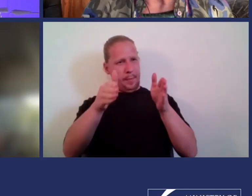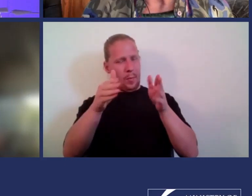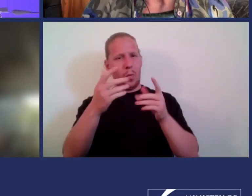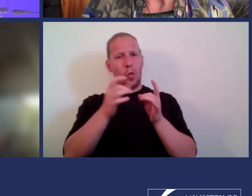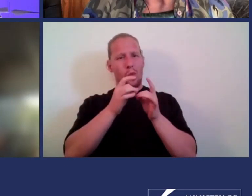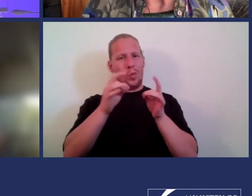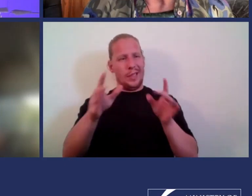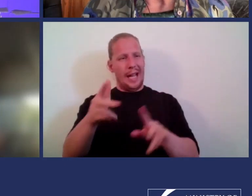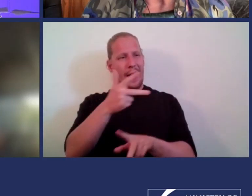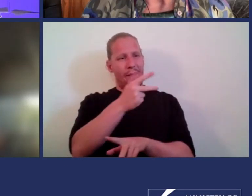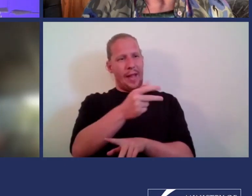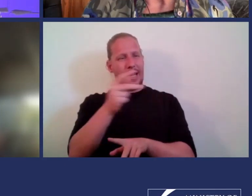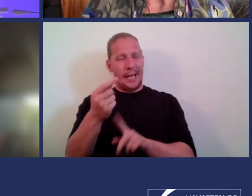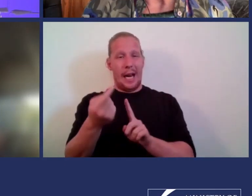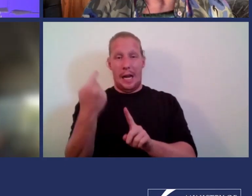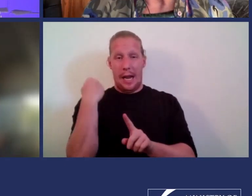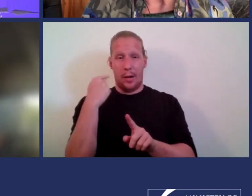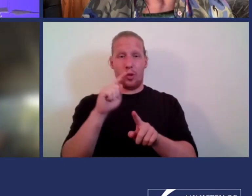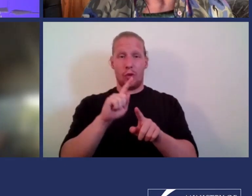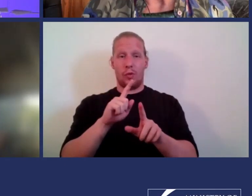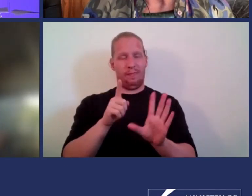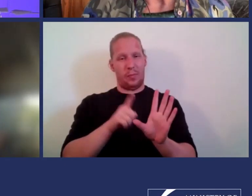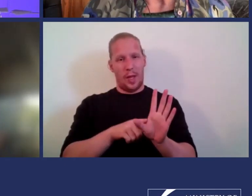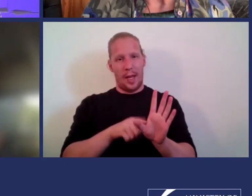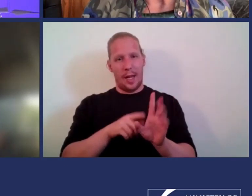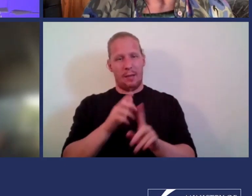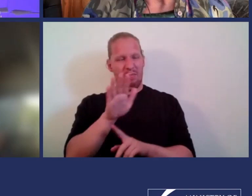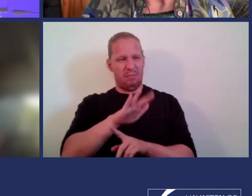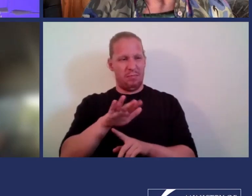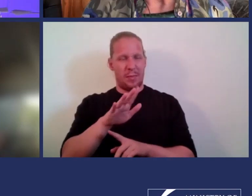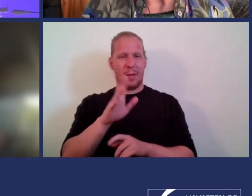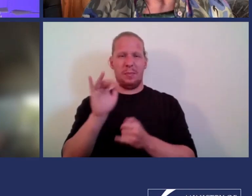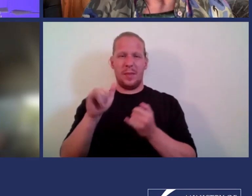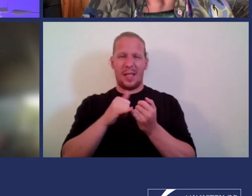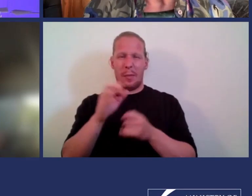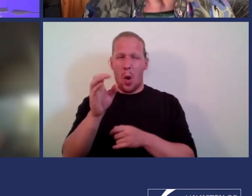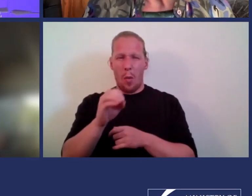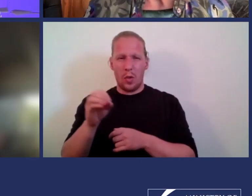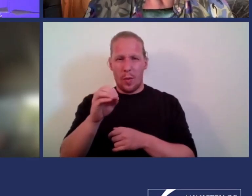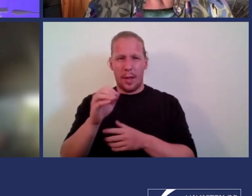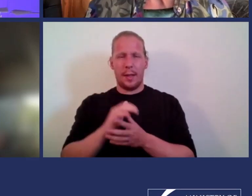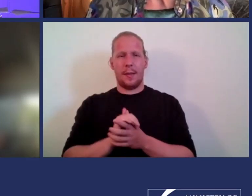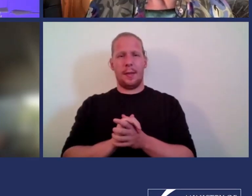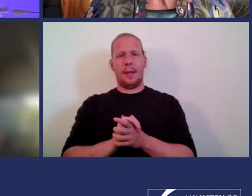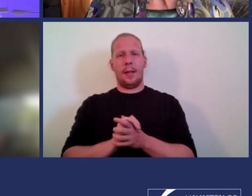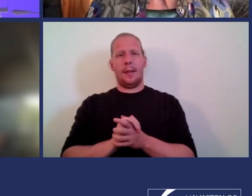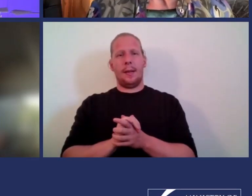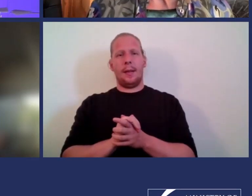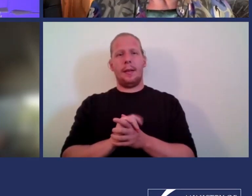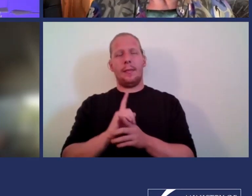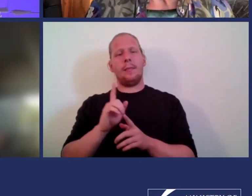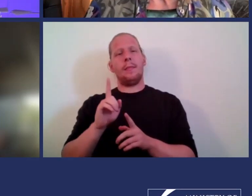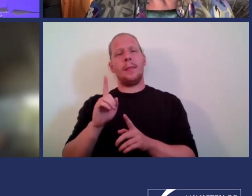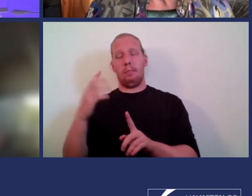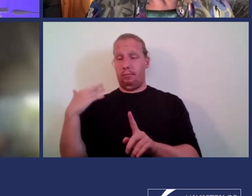vaccinating children last year, sort of September, October, and the safety data to